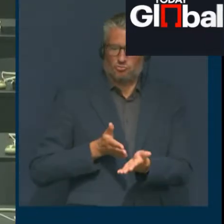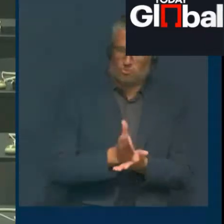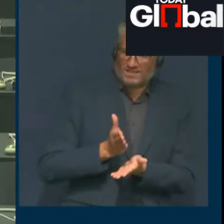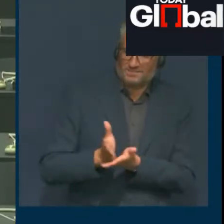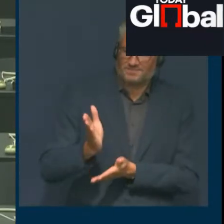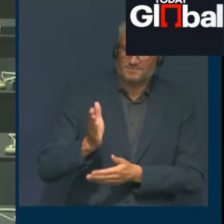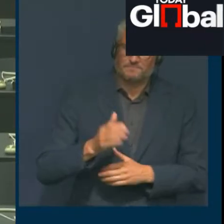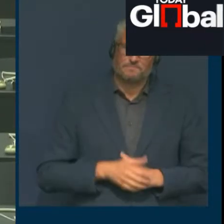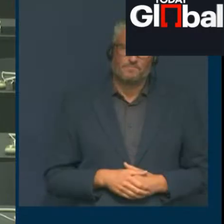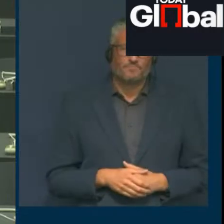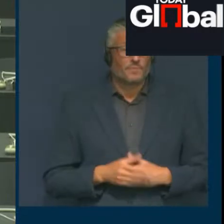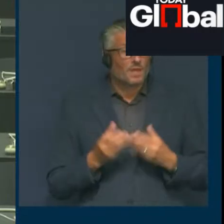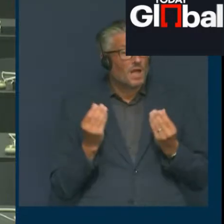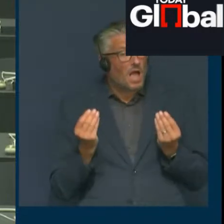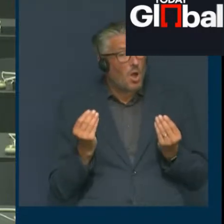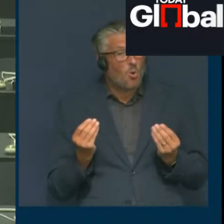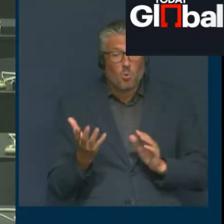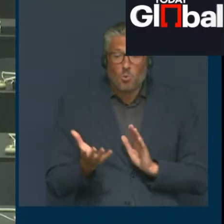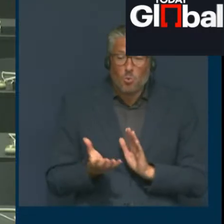the